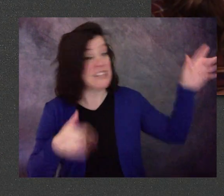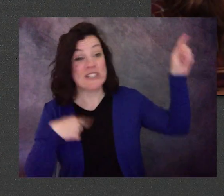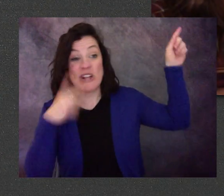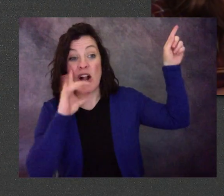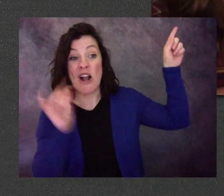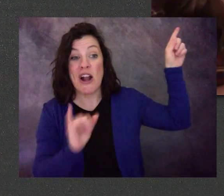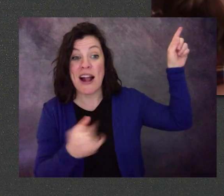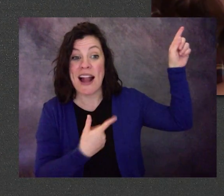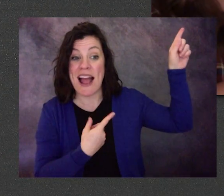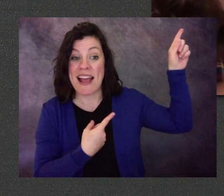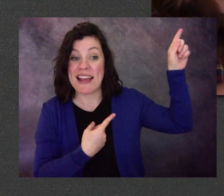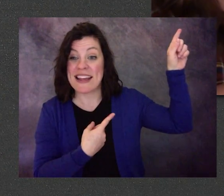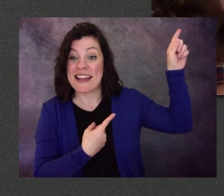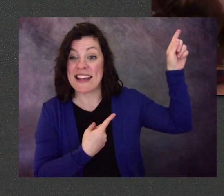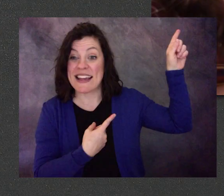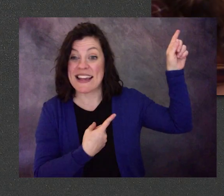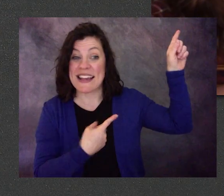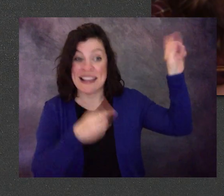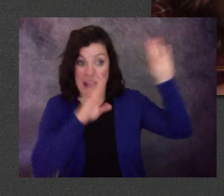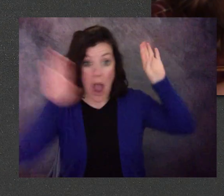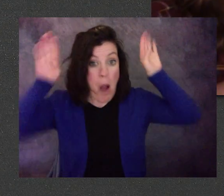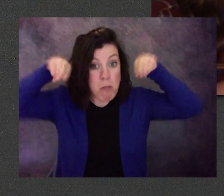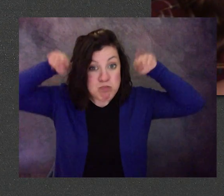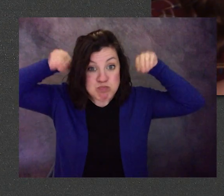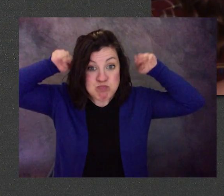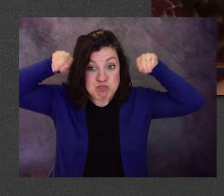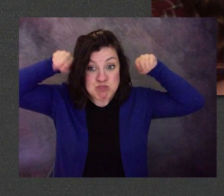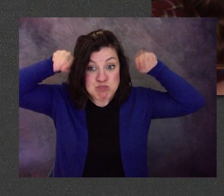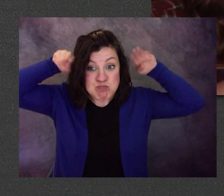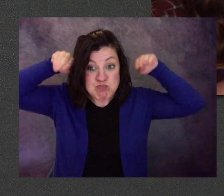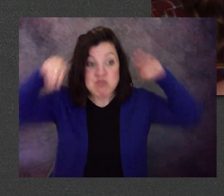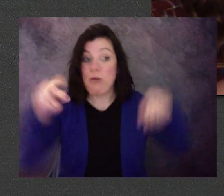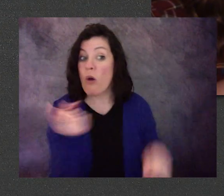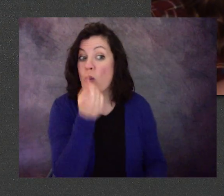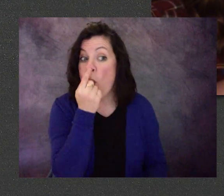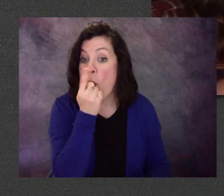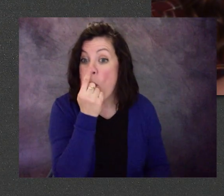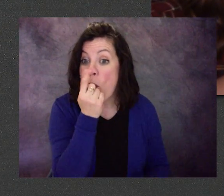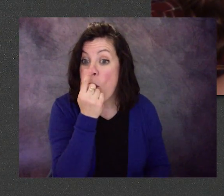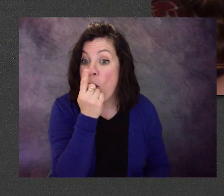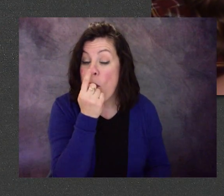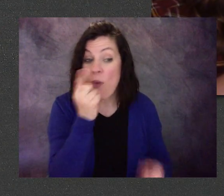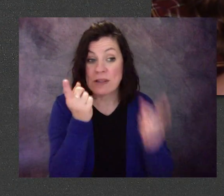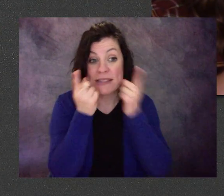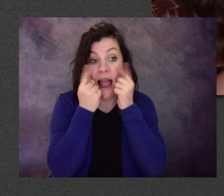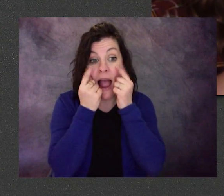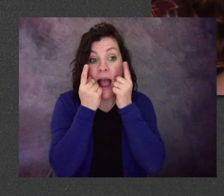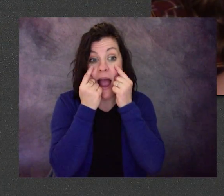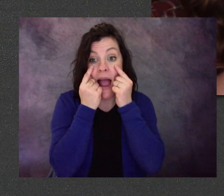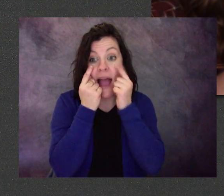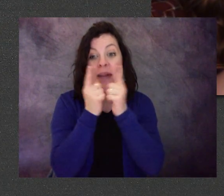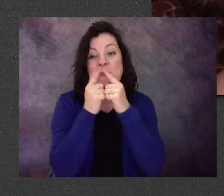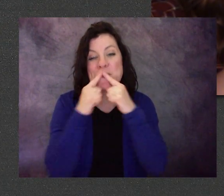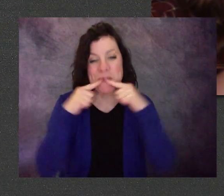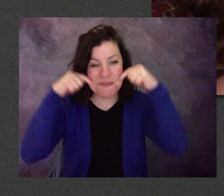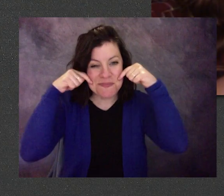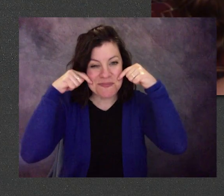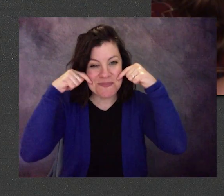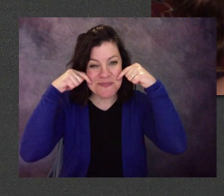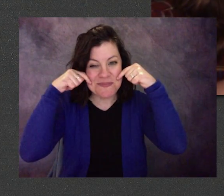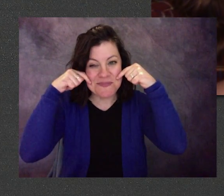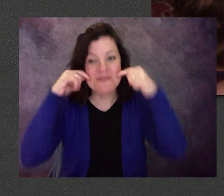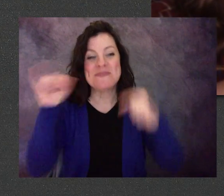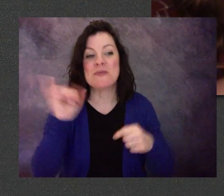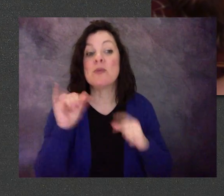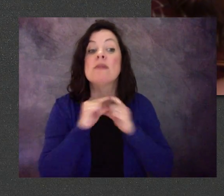he's all done. I have my ears on my Clifford and my nose and my 2 eyes, and I added a little mouth with this